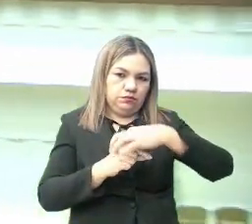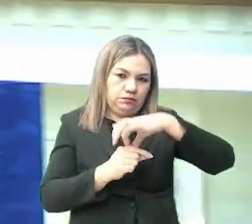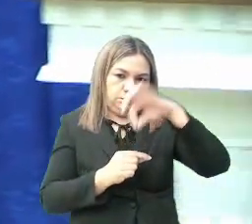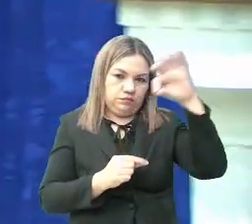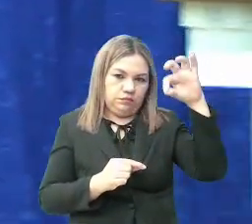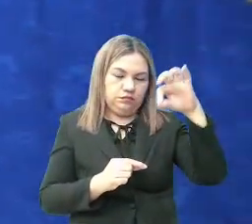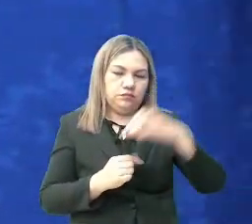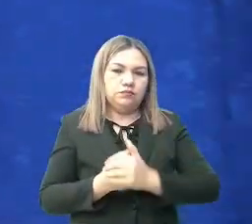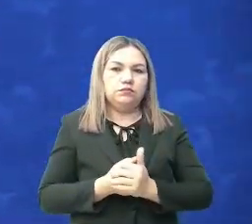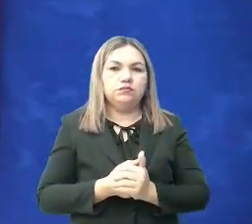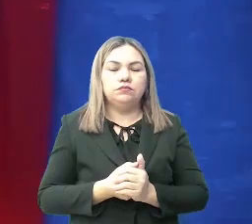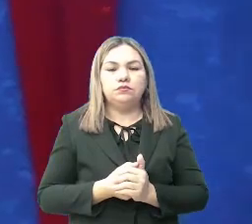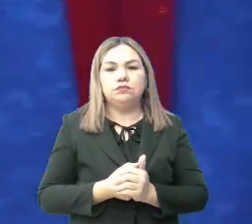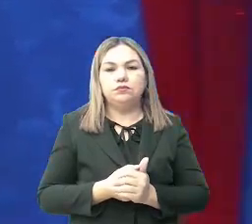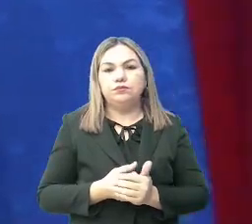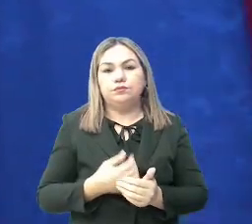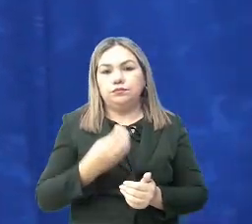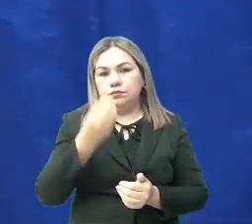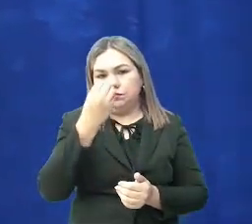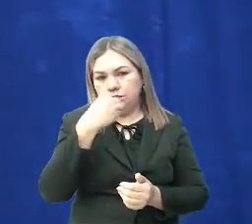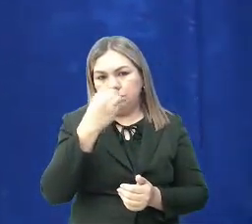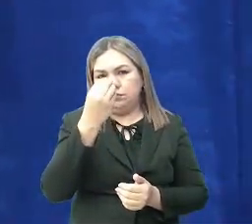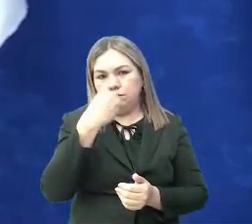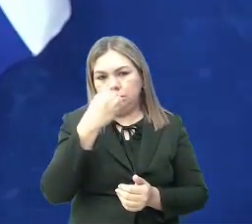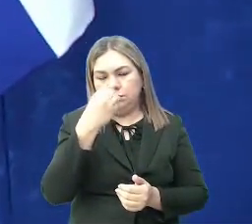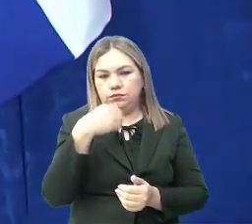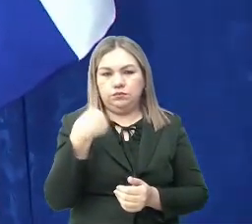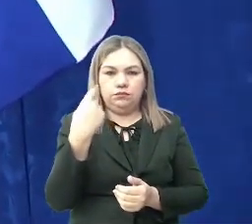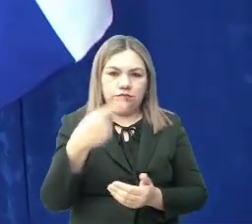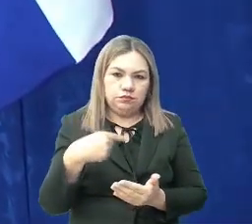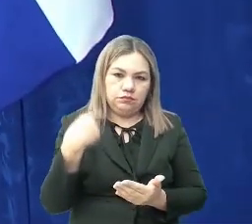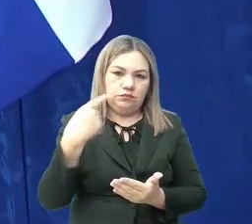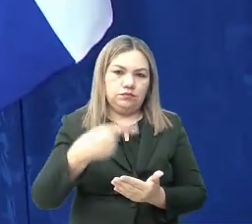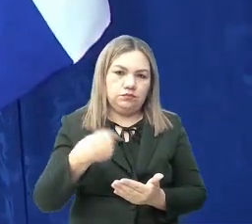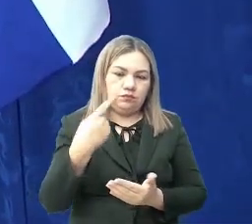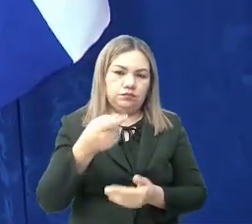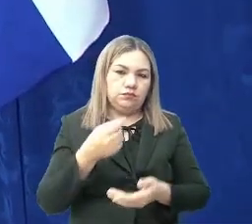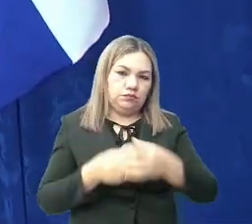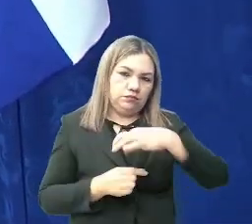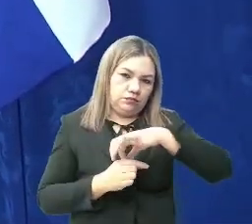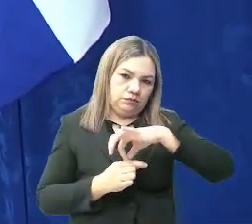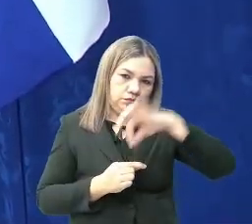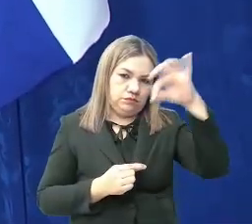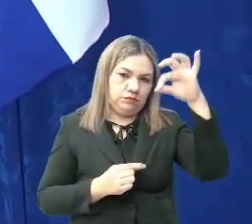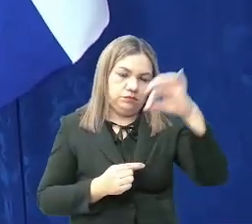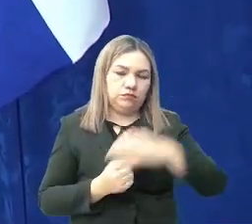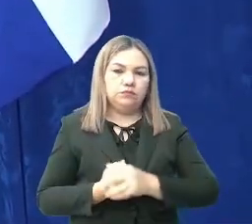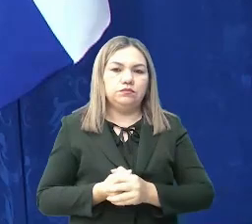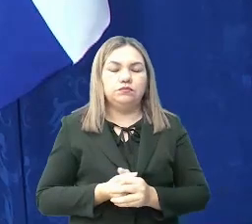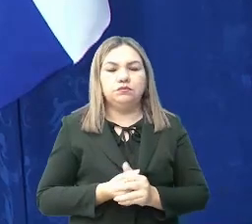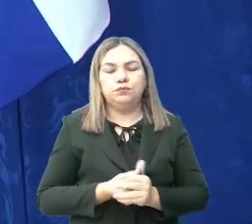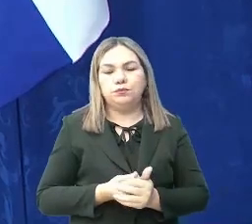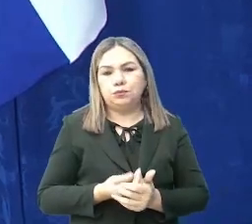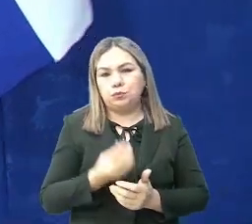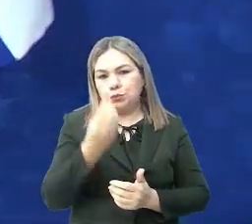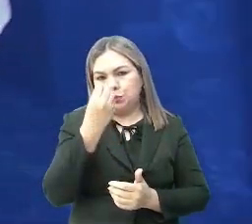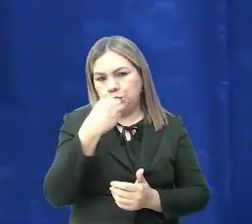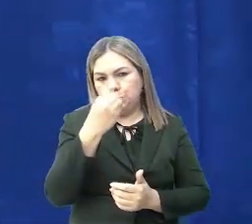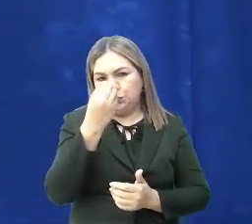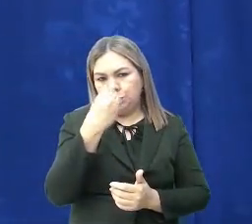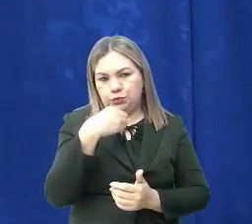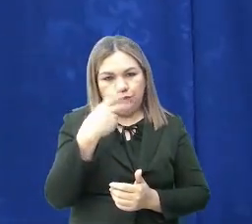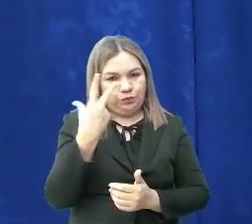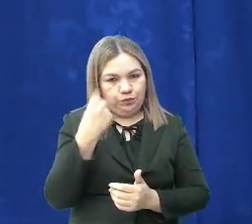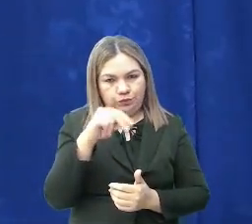spiritual fat, what he does is he feeds you, it feeds your spirit, and